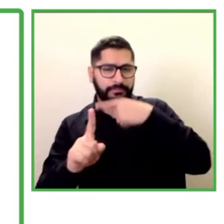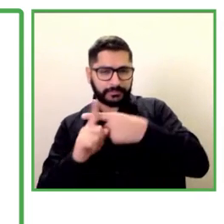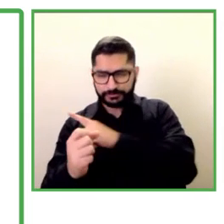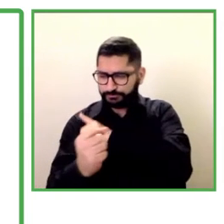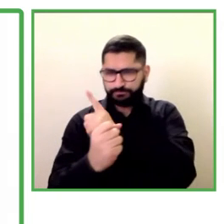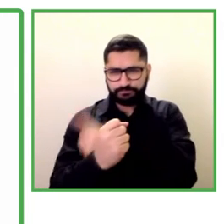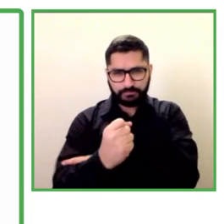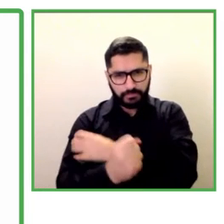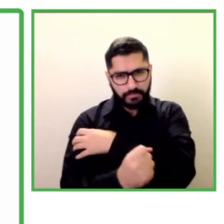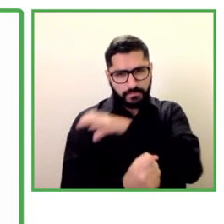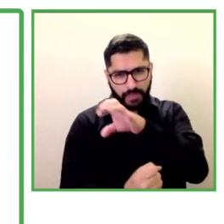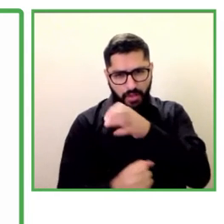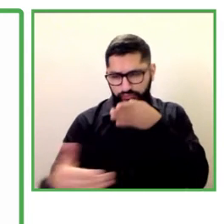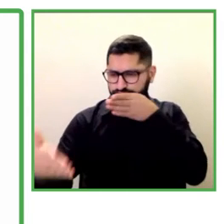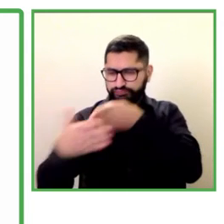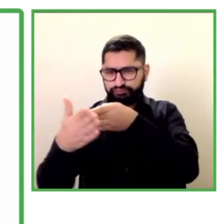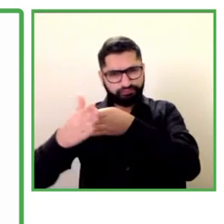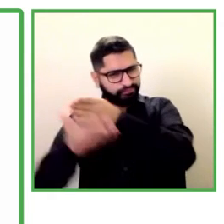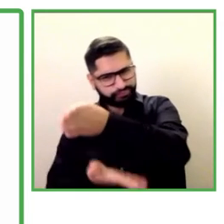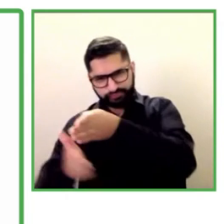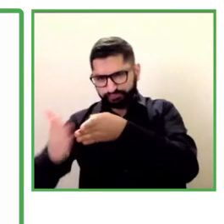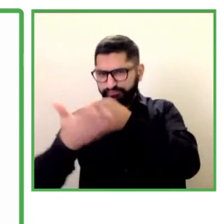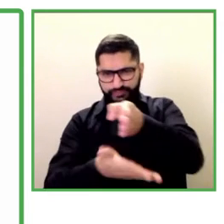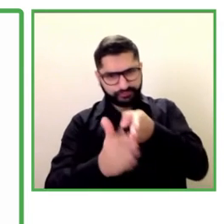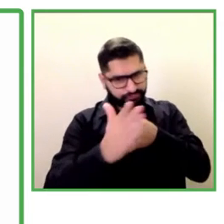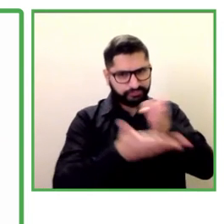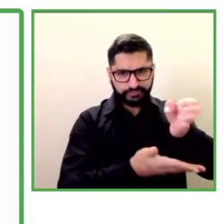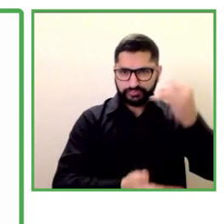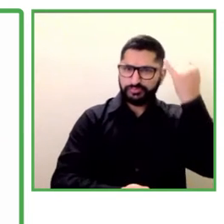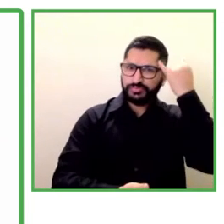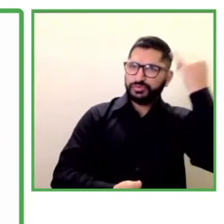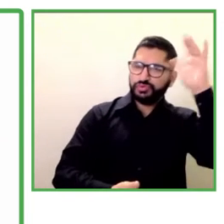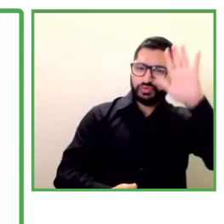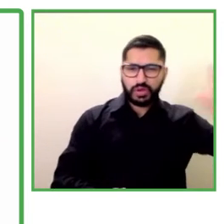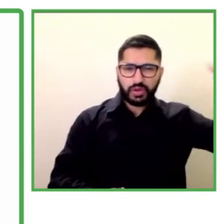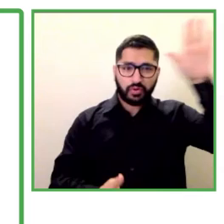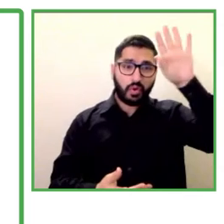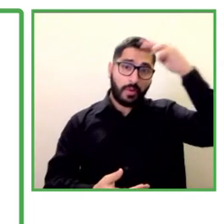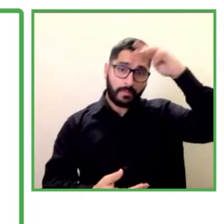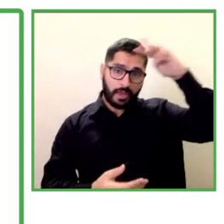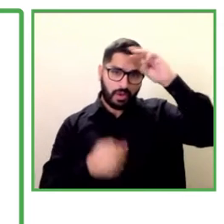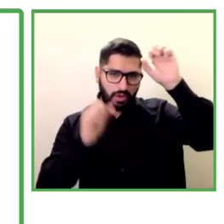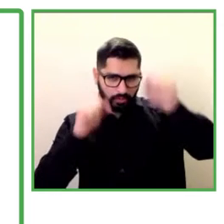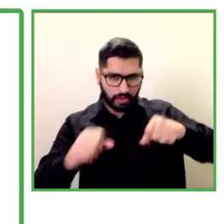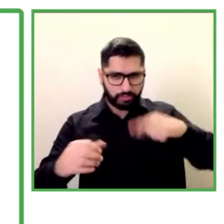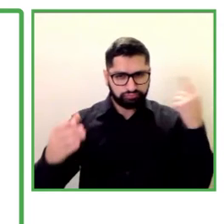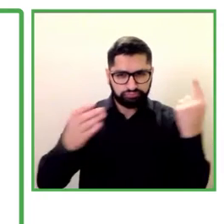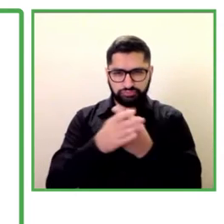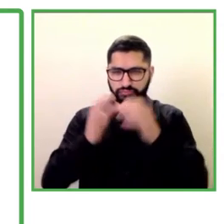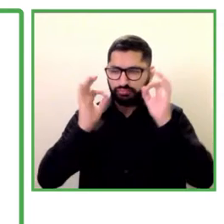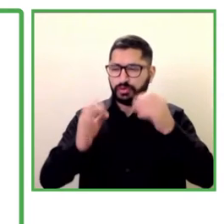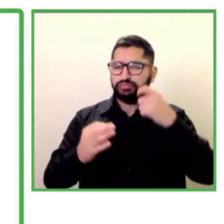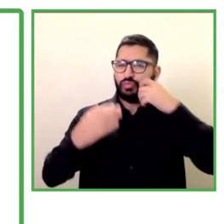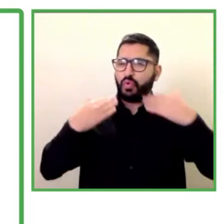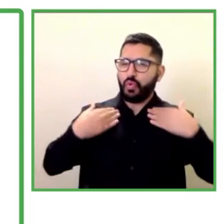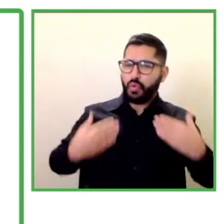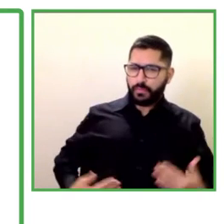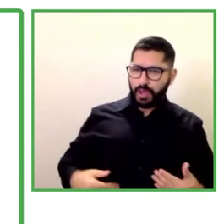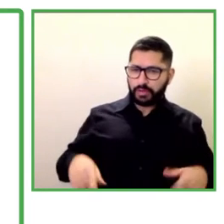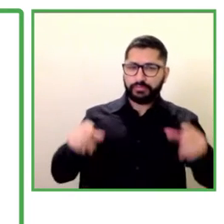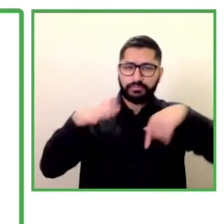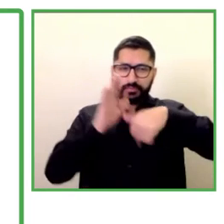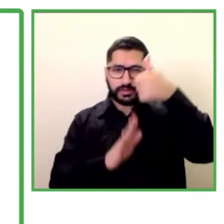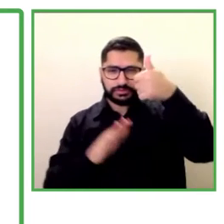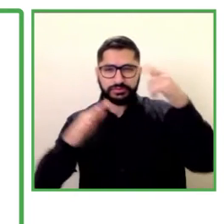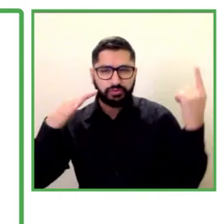in our society, the dream of a Mexico that it's more just, including and more humane is only possible if